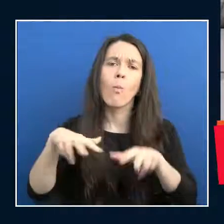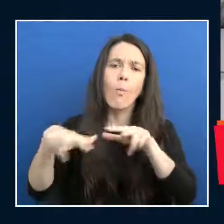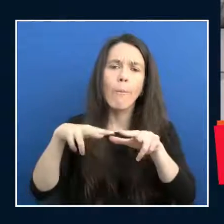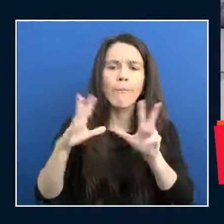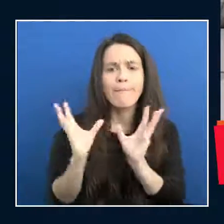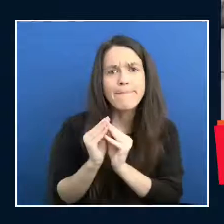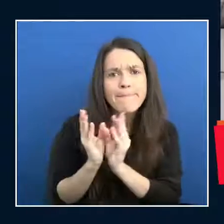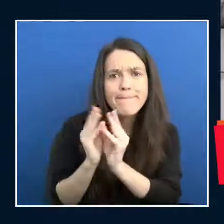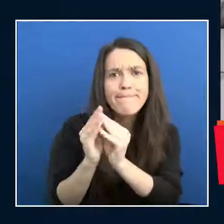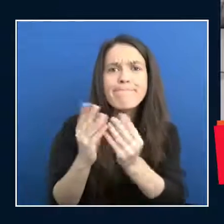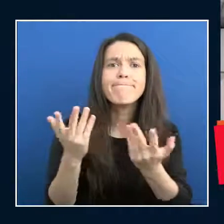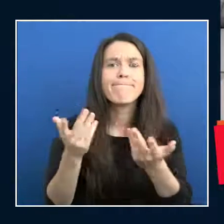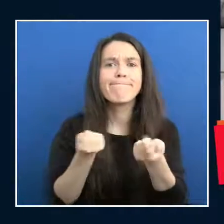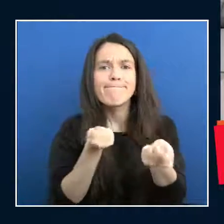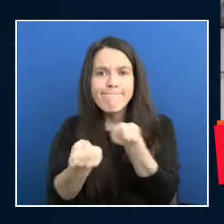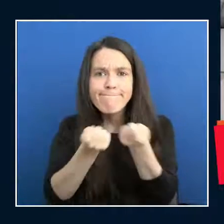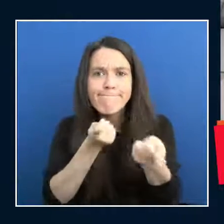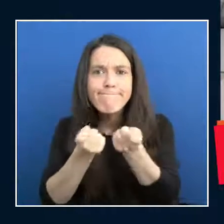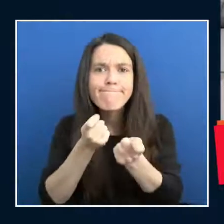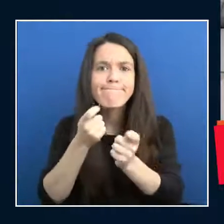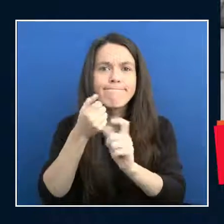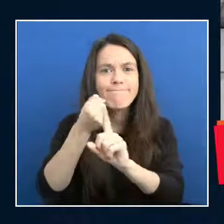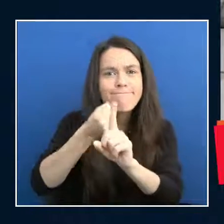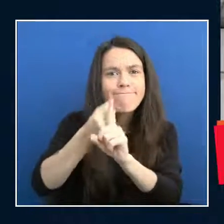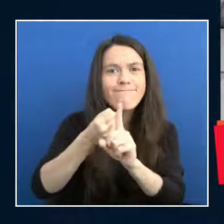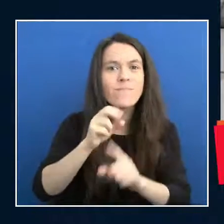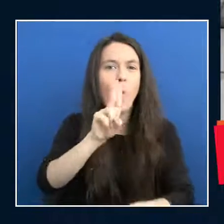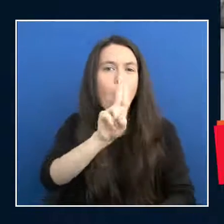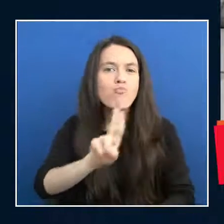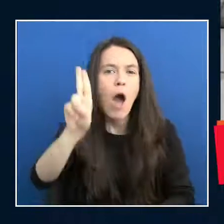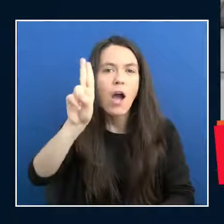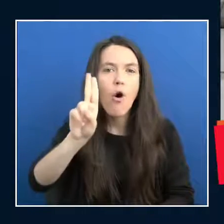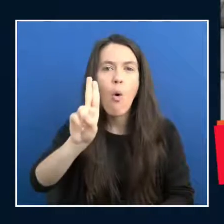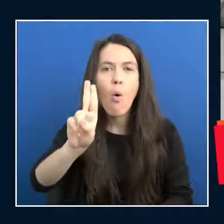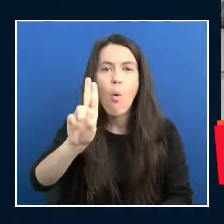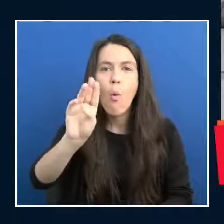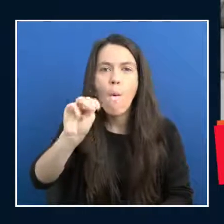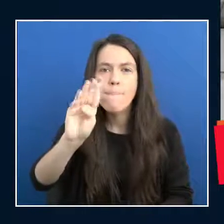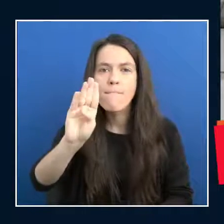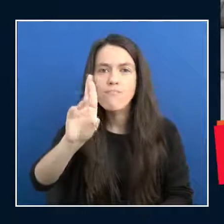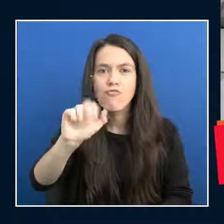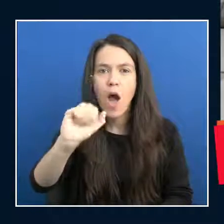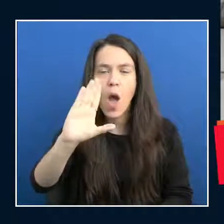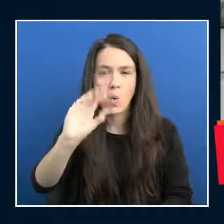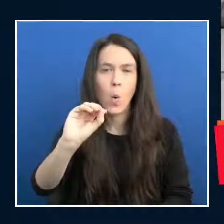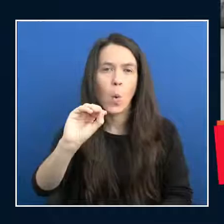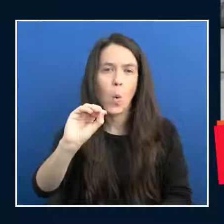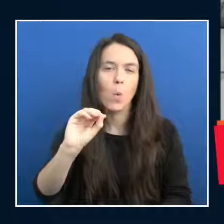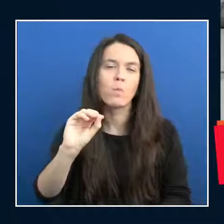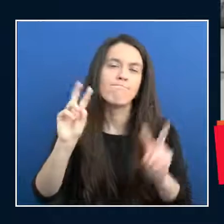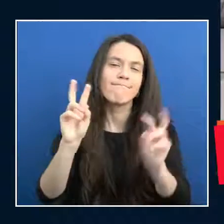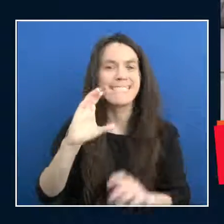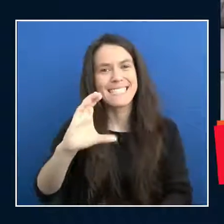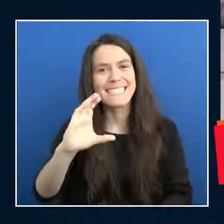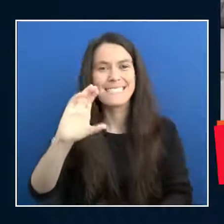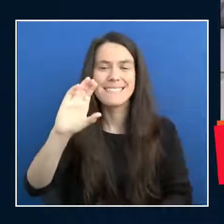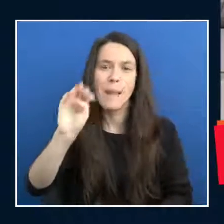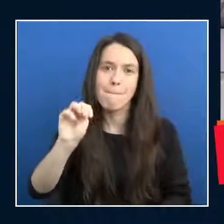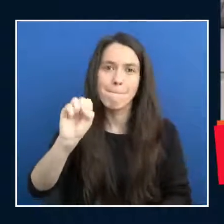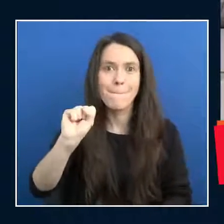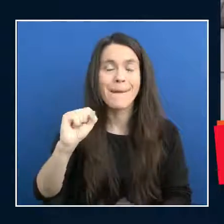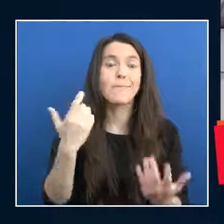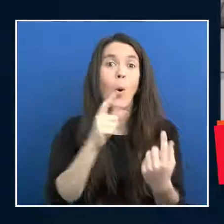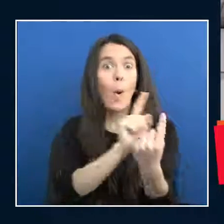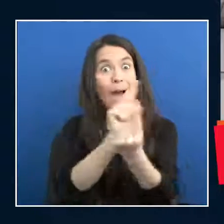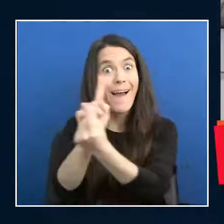events for subjects related to Umbraco and the Umbraco CMS. So normally in person, but of course, due to the pandemic, we